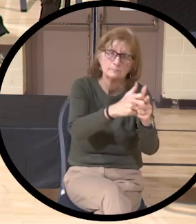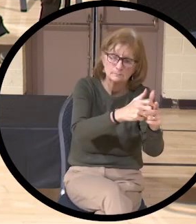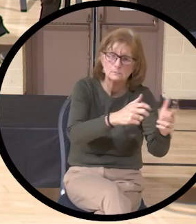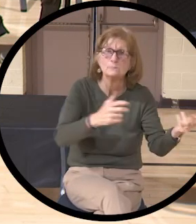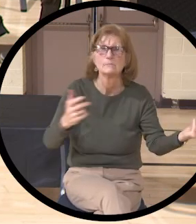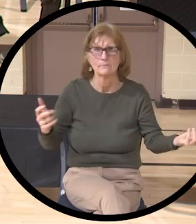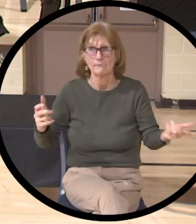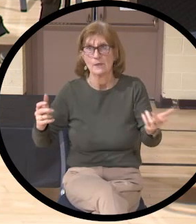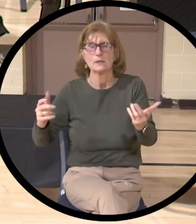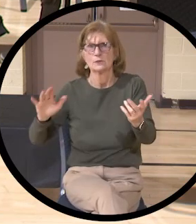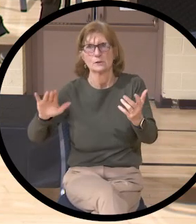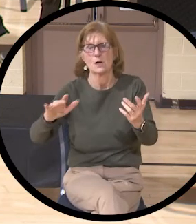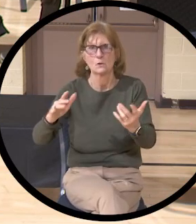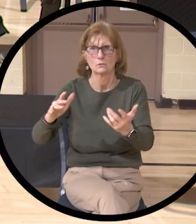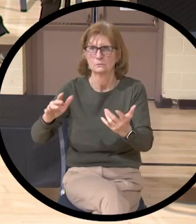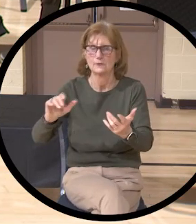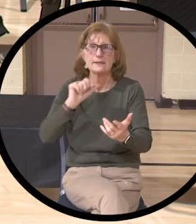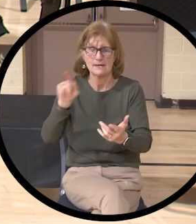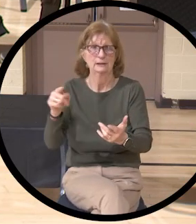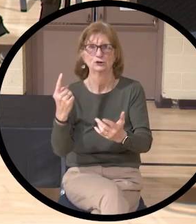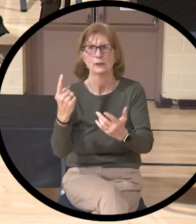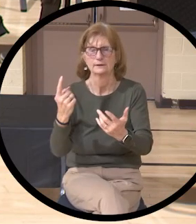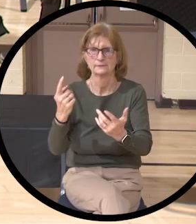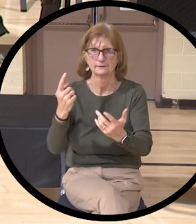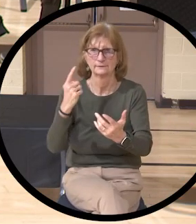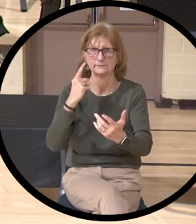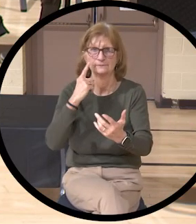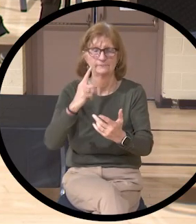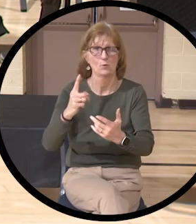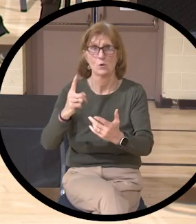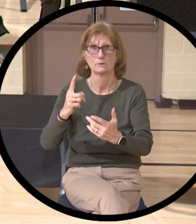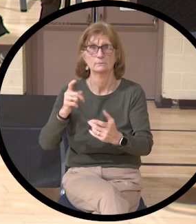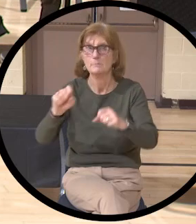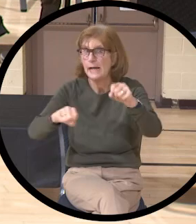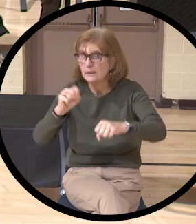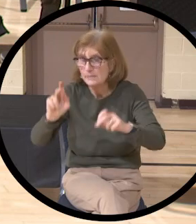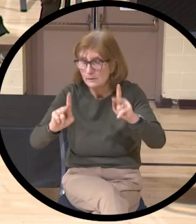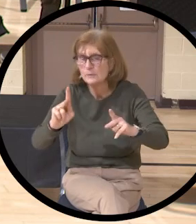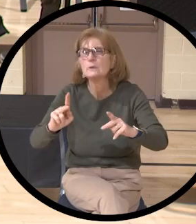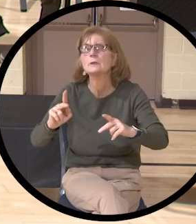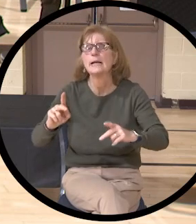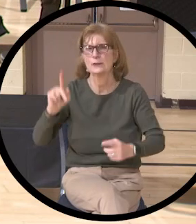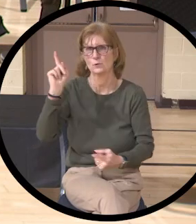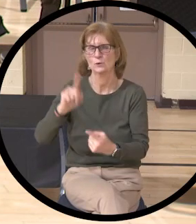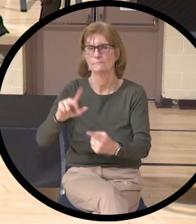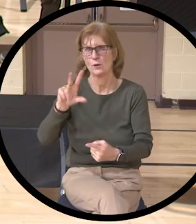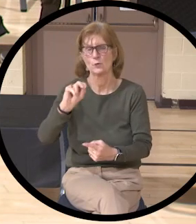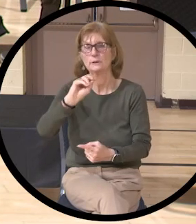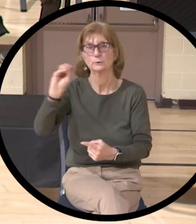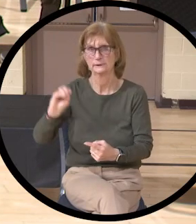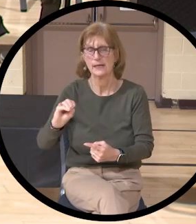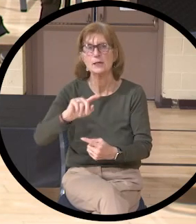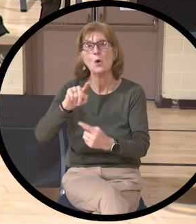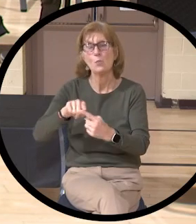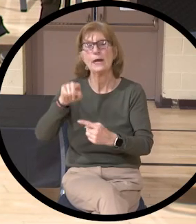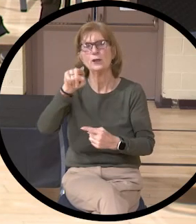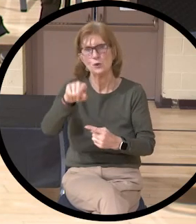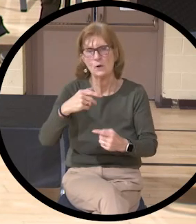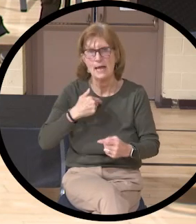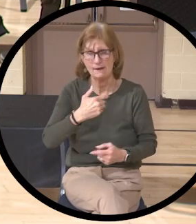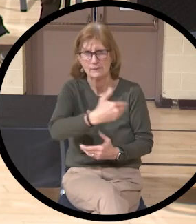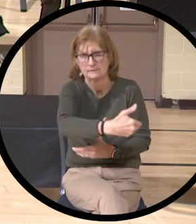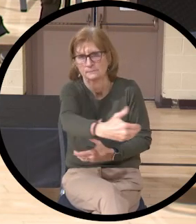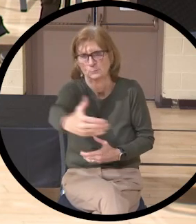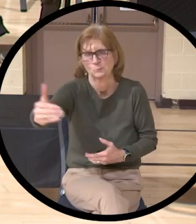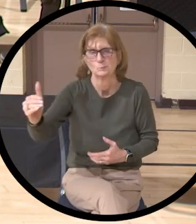reduce total crashes, and that's not just for bike crashes, that's total crashes by 30%. I think part of the reason is there is more visibility because there's a